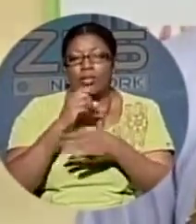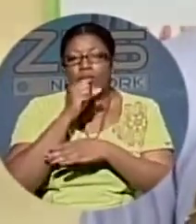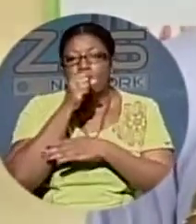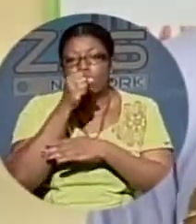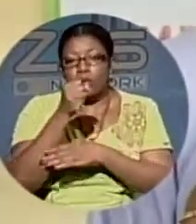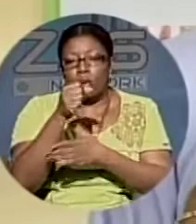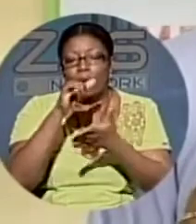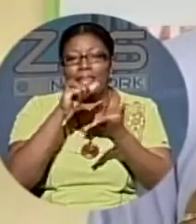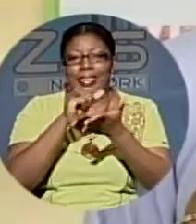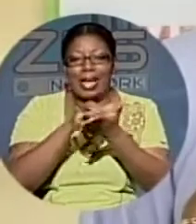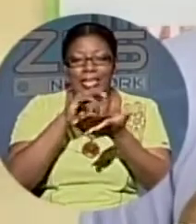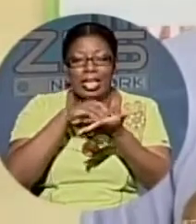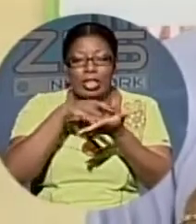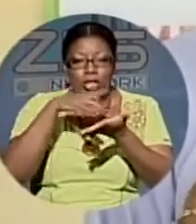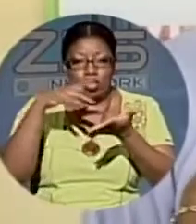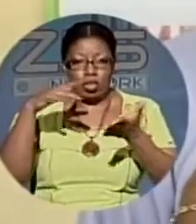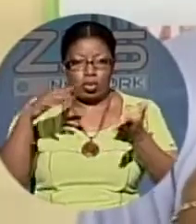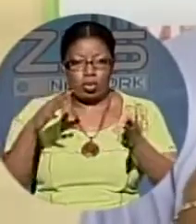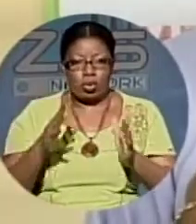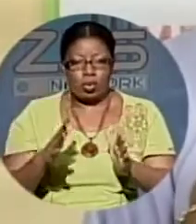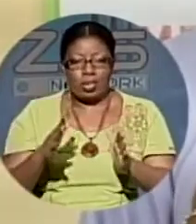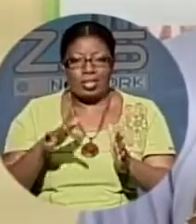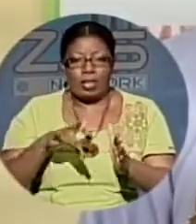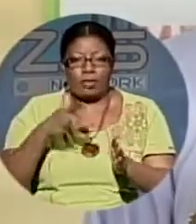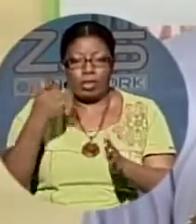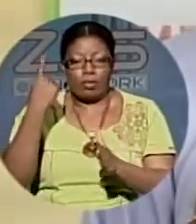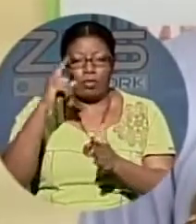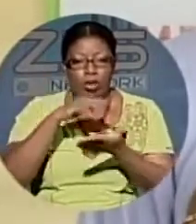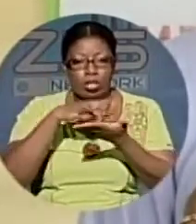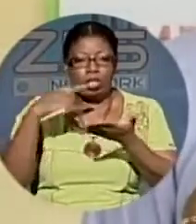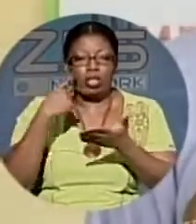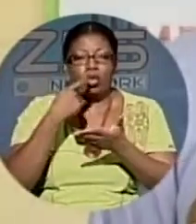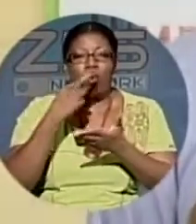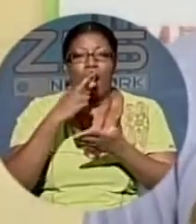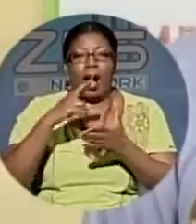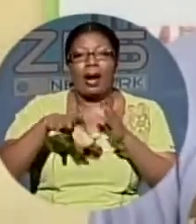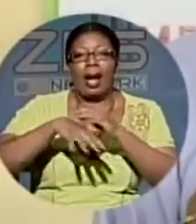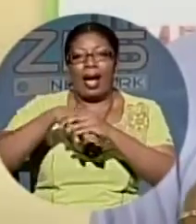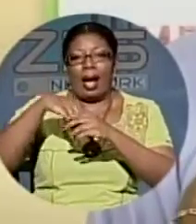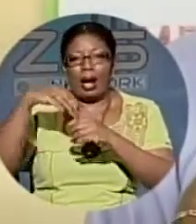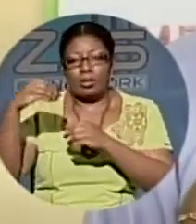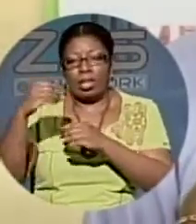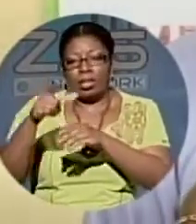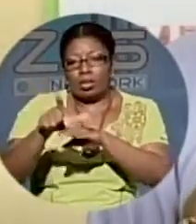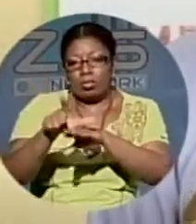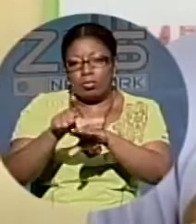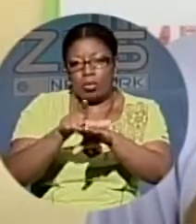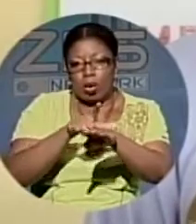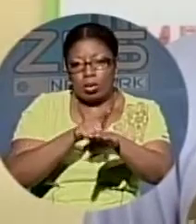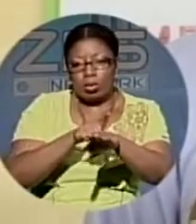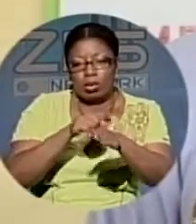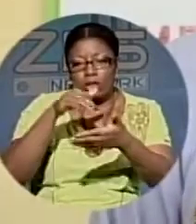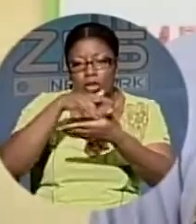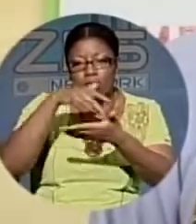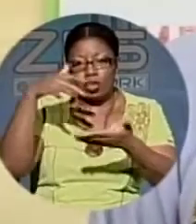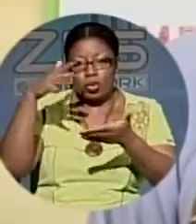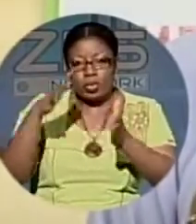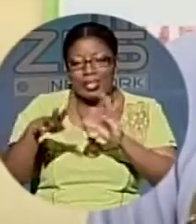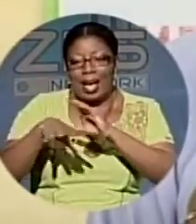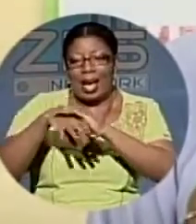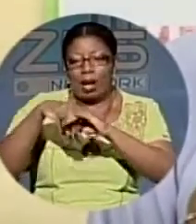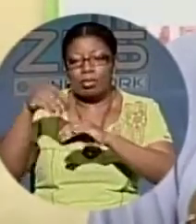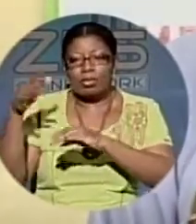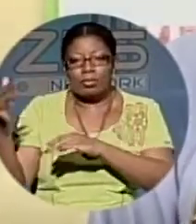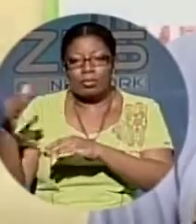that our students, they feel for the students who are out, and they feel as if the longer they are out, the more the students are